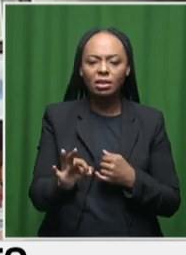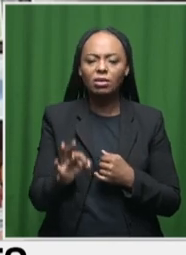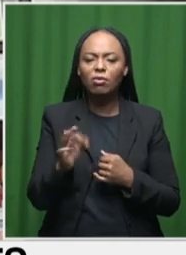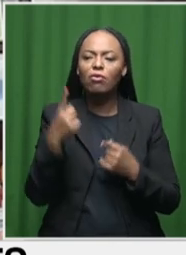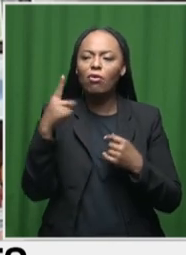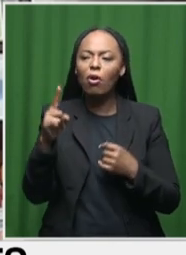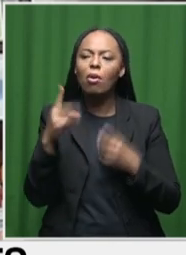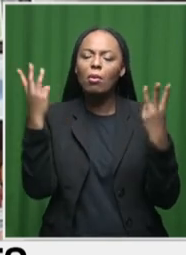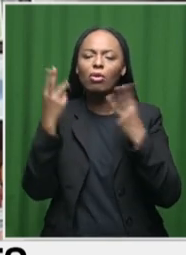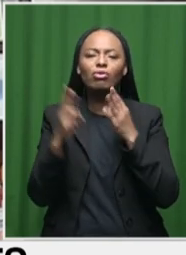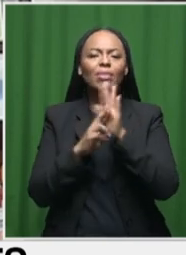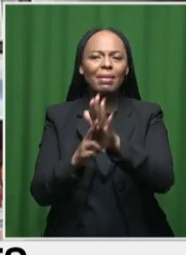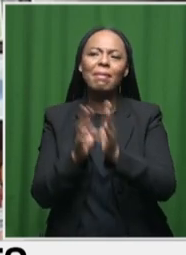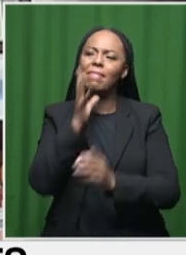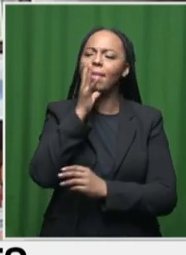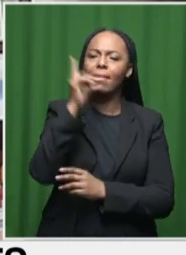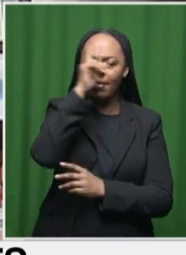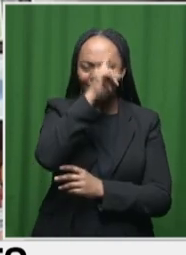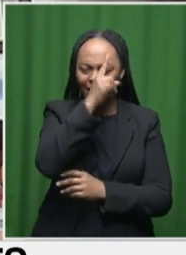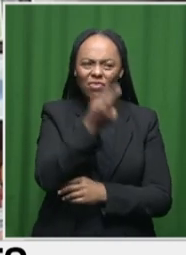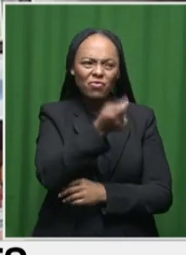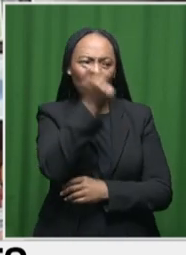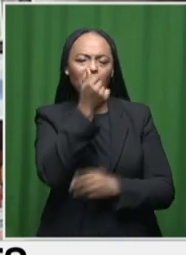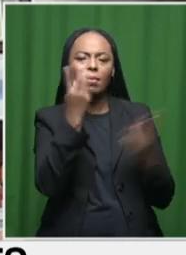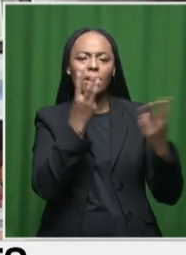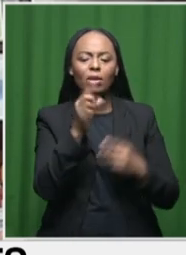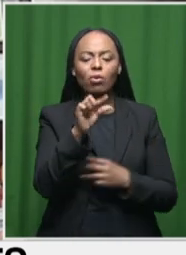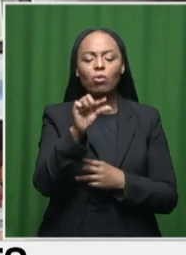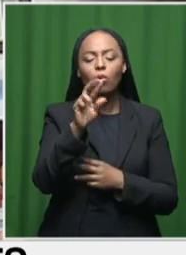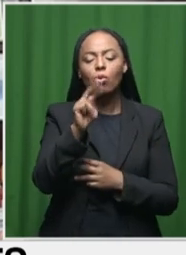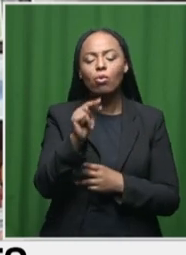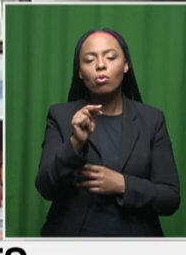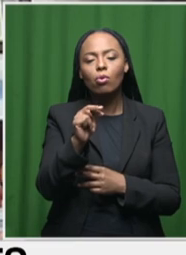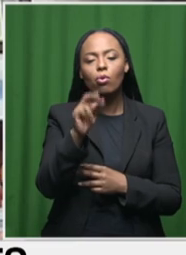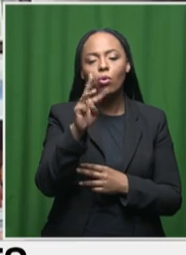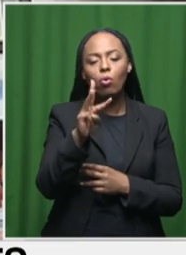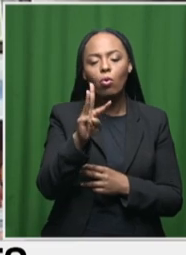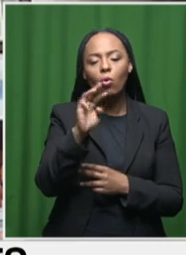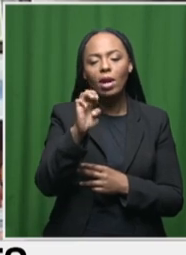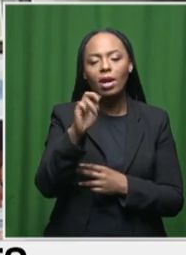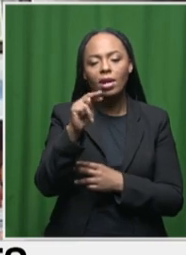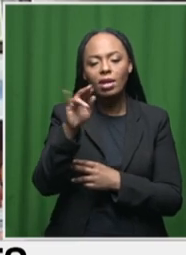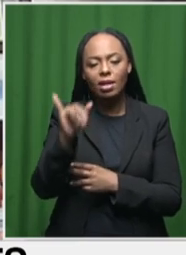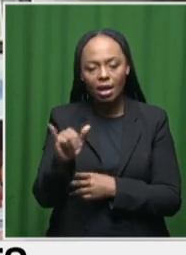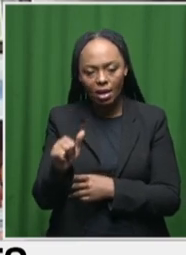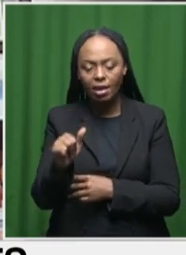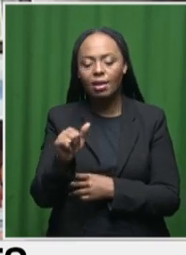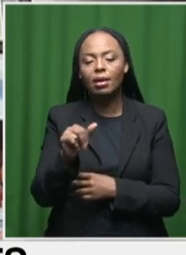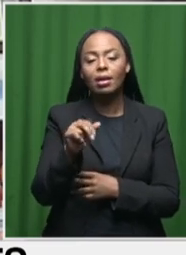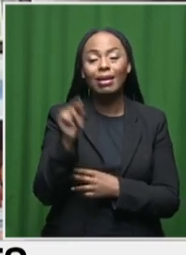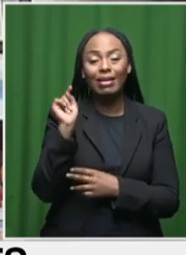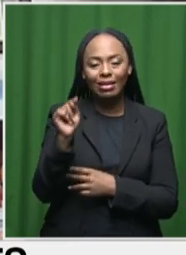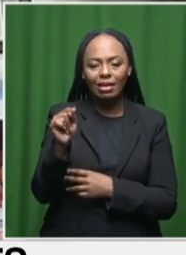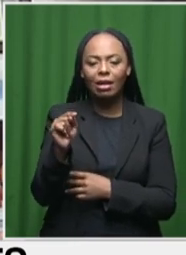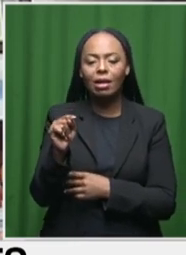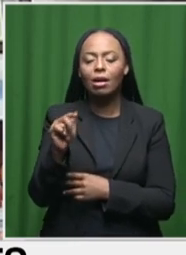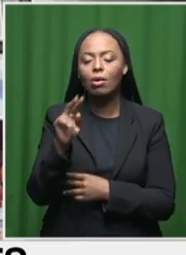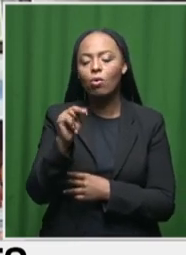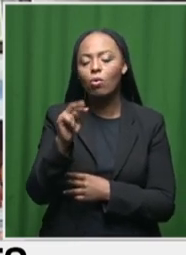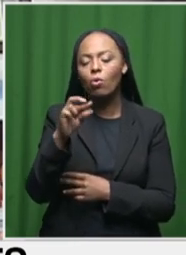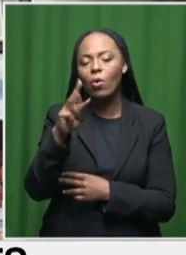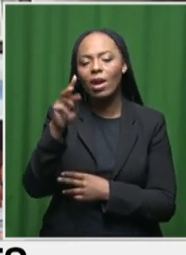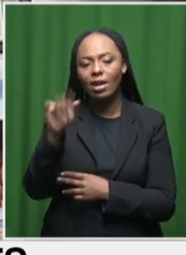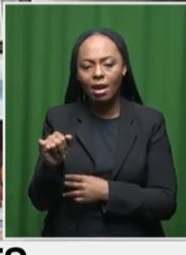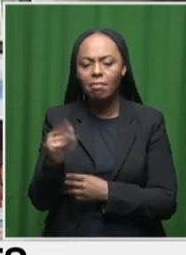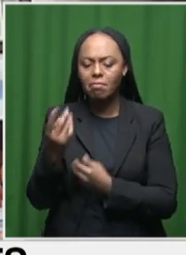public representatives we have. So let's talk about Gwen Ngwenya, since you raised her name. So Gwen has made a huge contribution to our